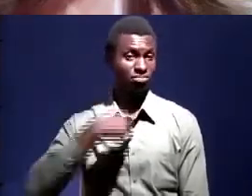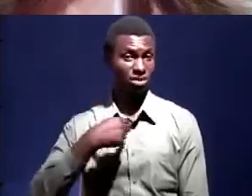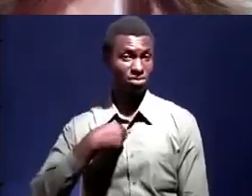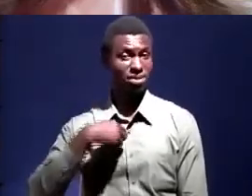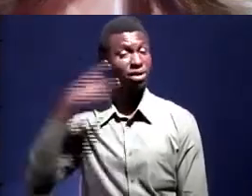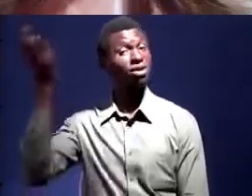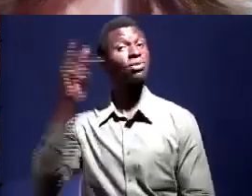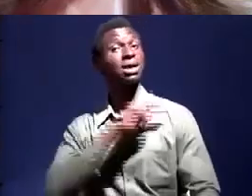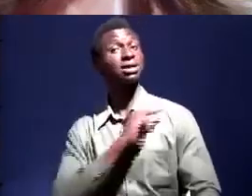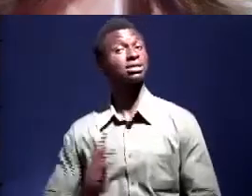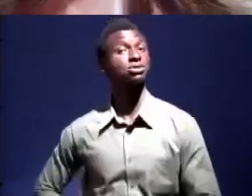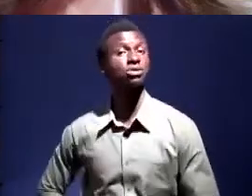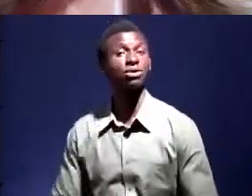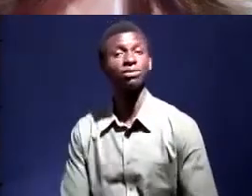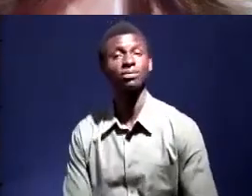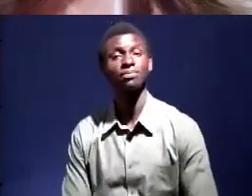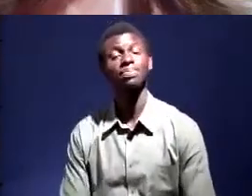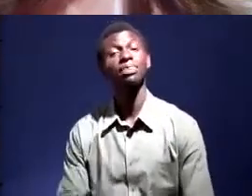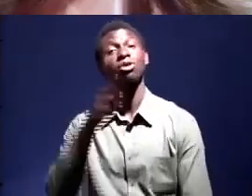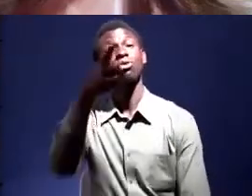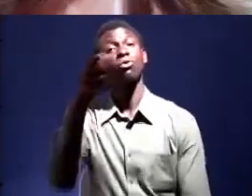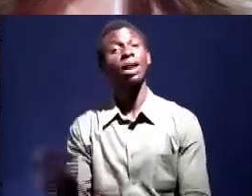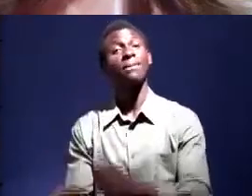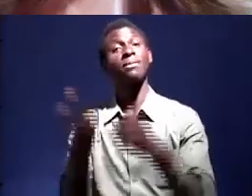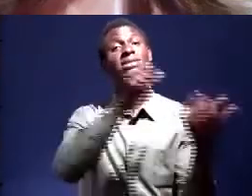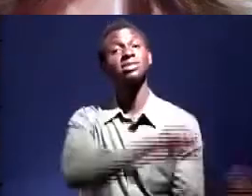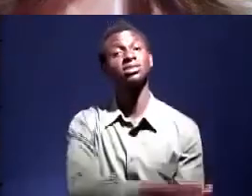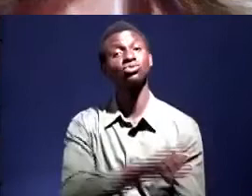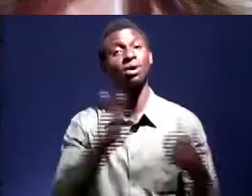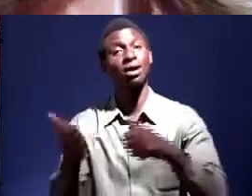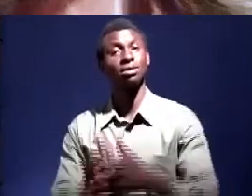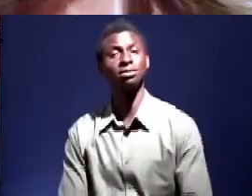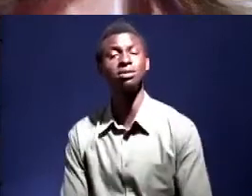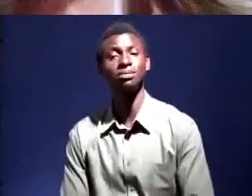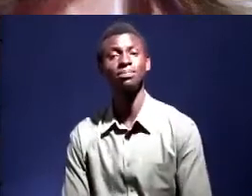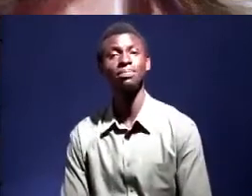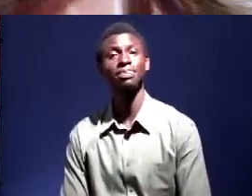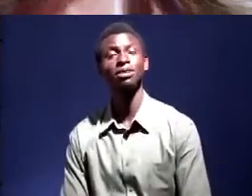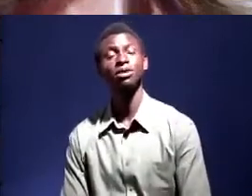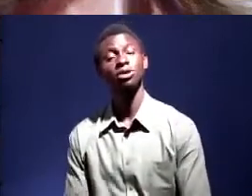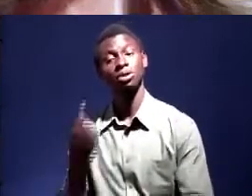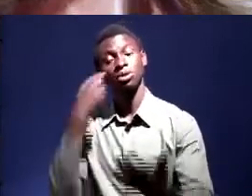When we are baptized, we show whose side we're on.